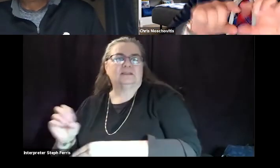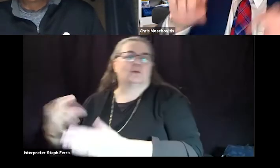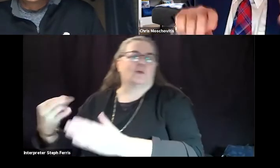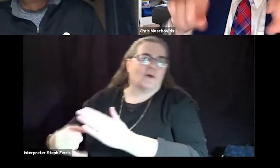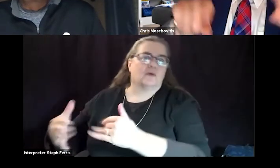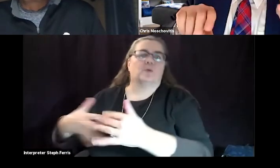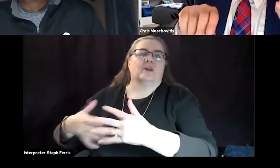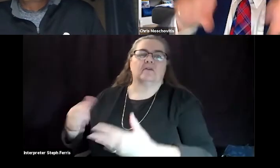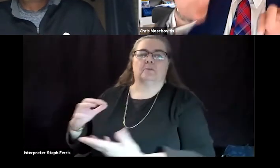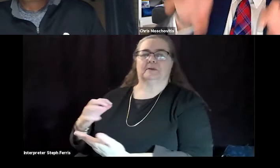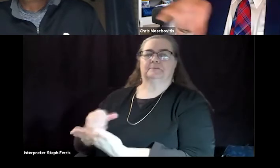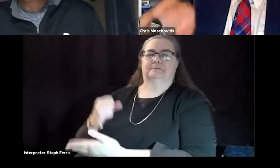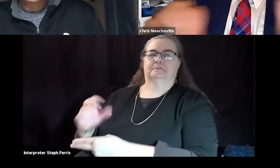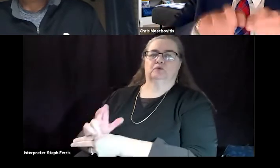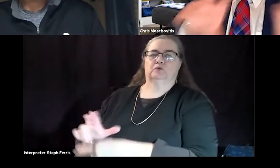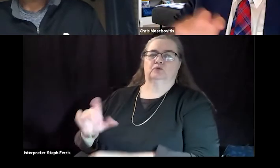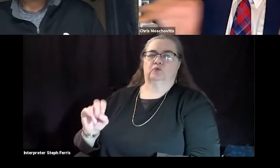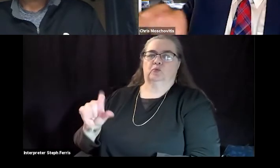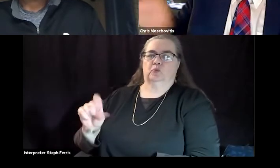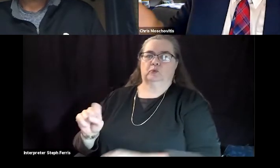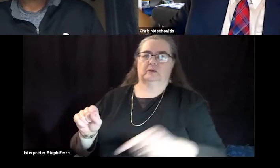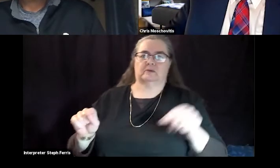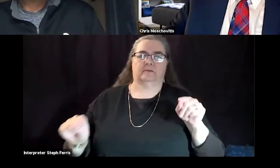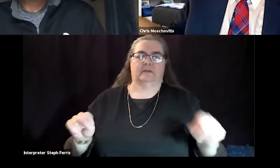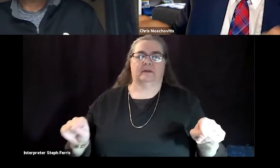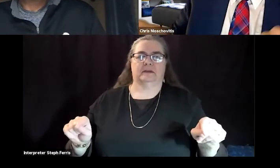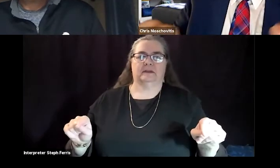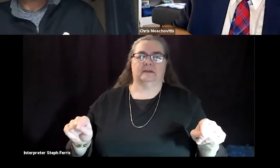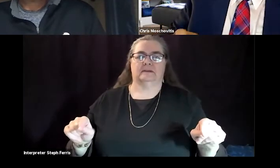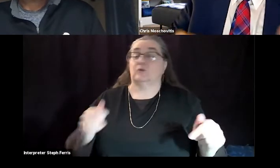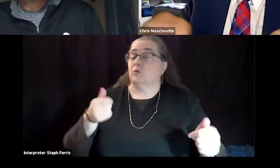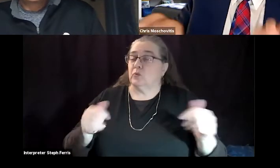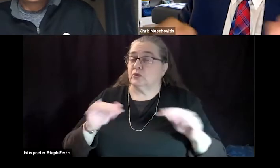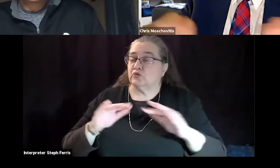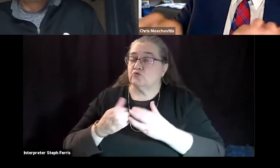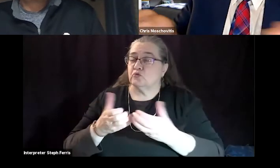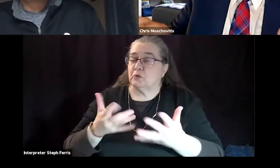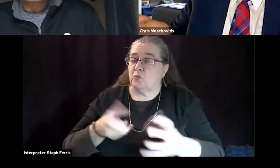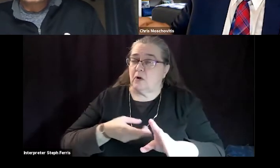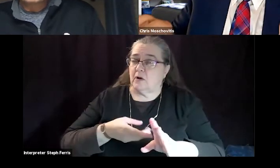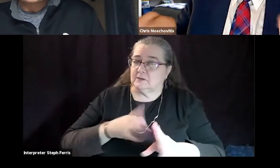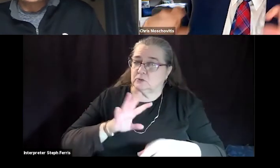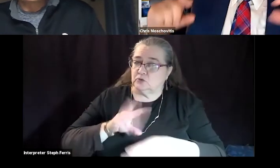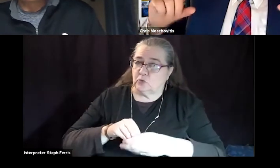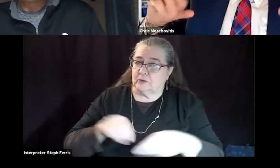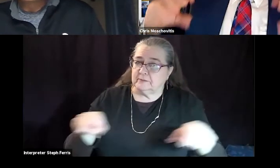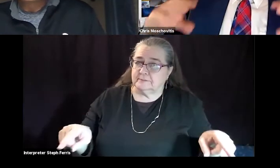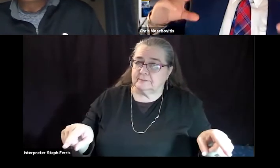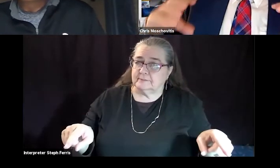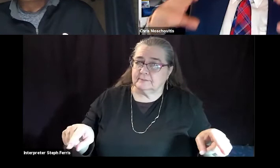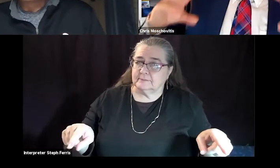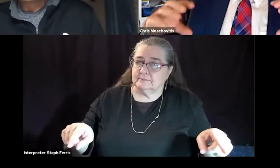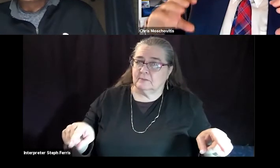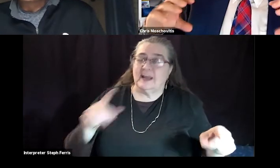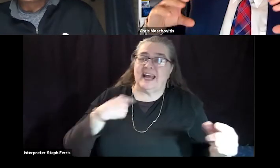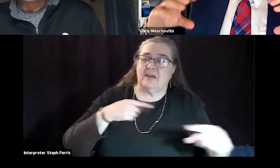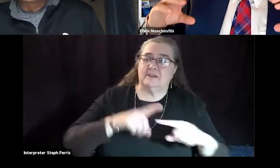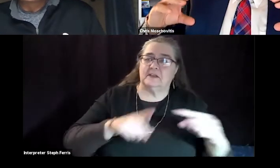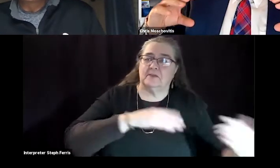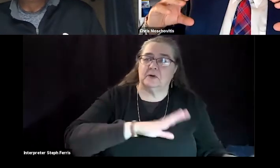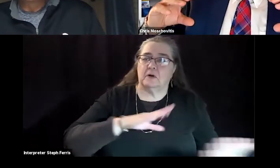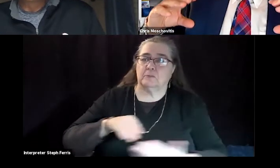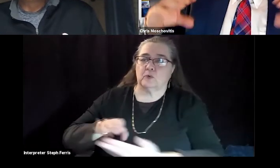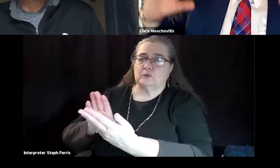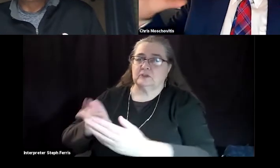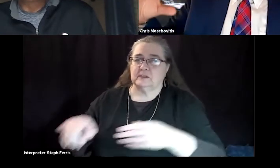So the first question is like, which stakeholder group are we talking about here? Because all of them will approach it in a different way. If we're talking about the